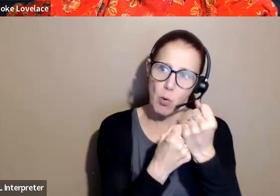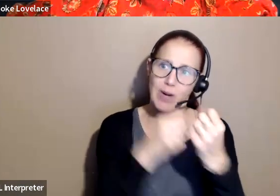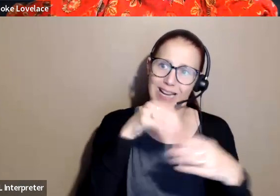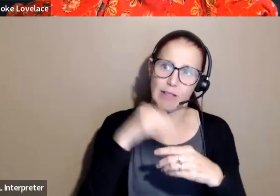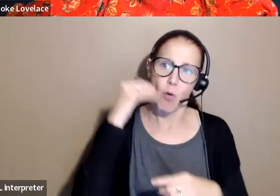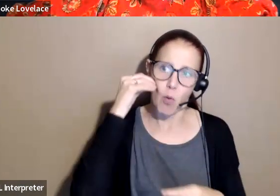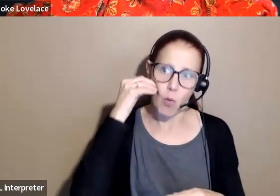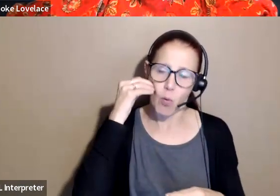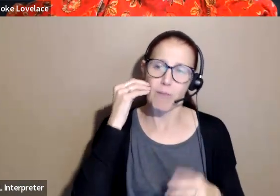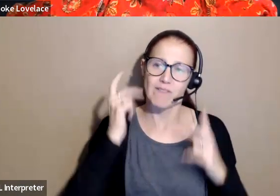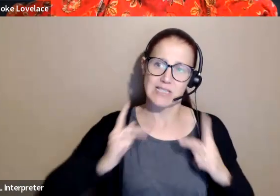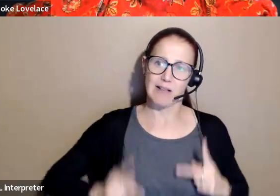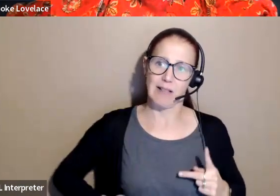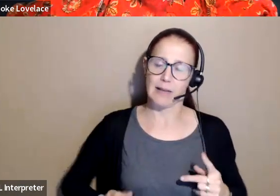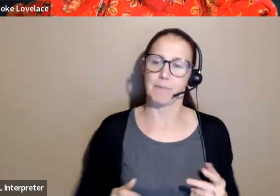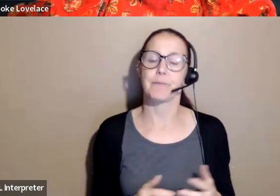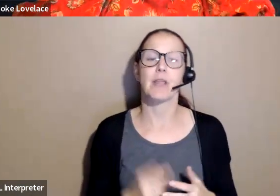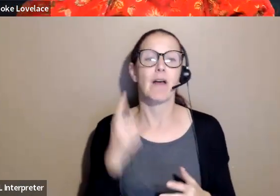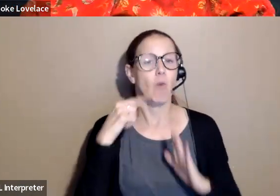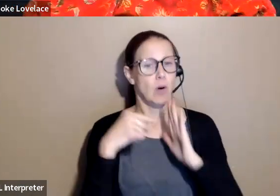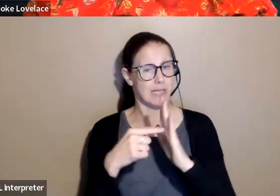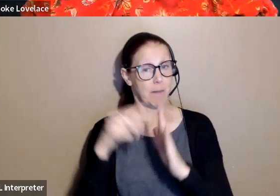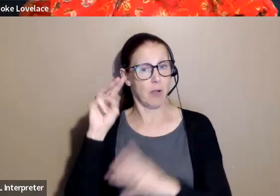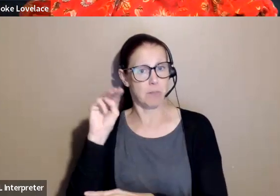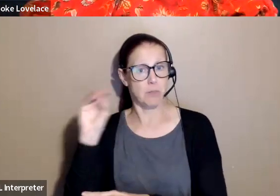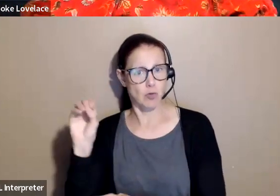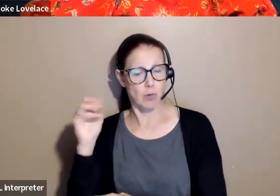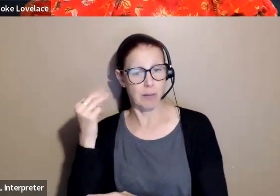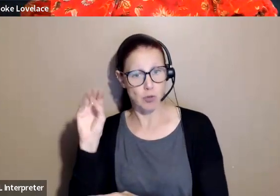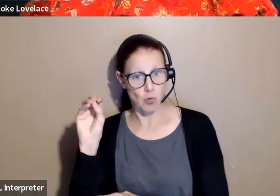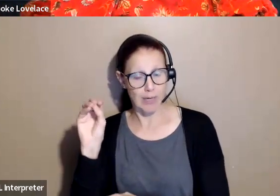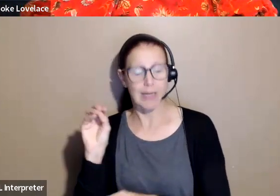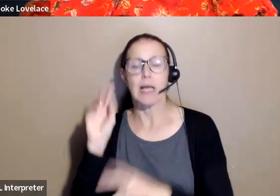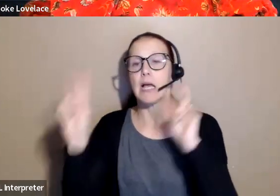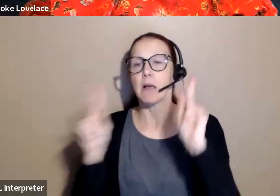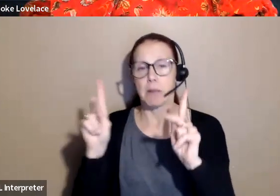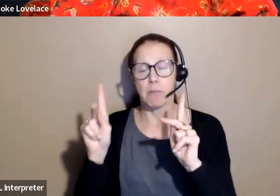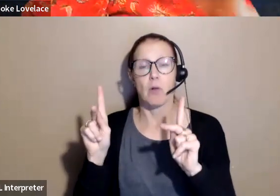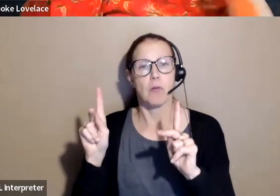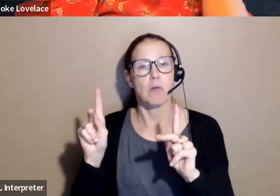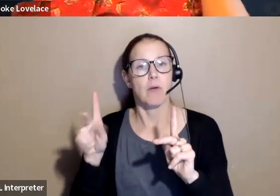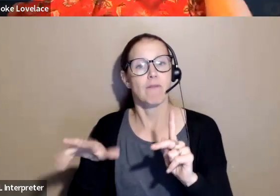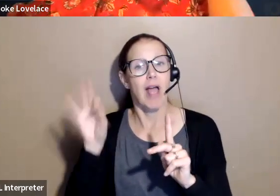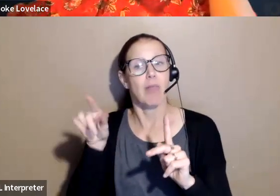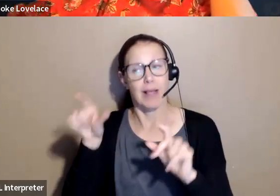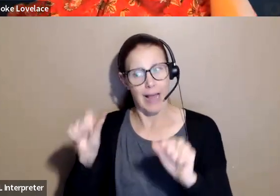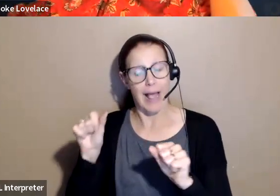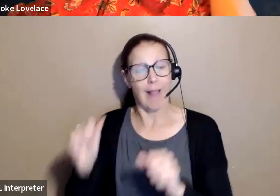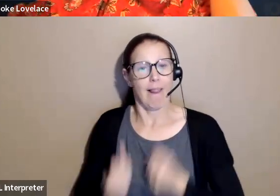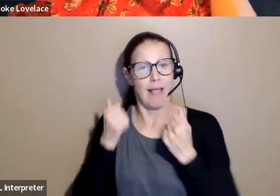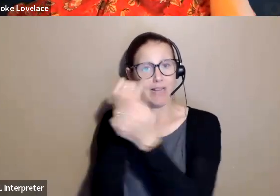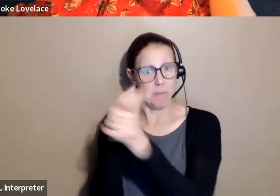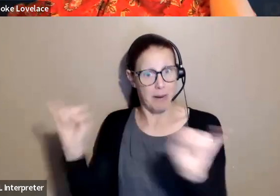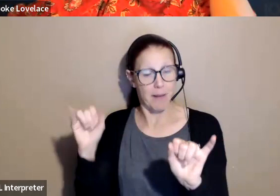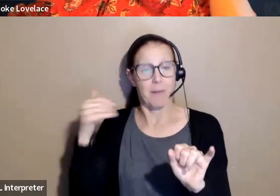home physically. For instance, in Missouri, people have found that they're able to live independently by having